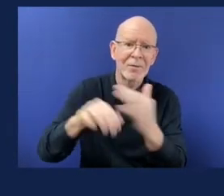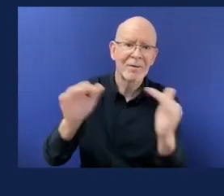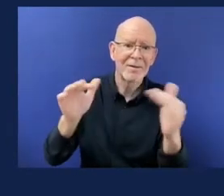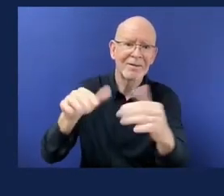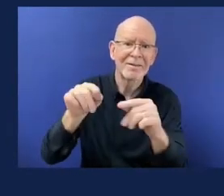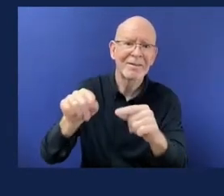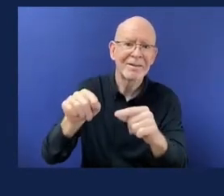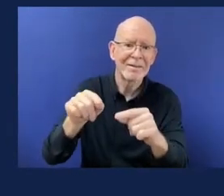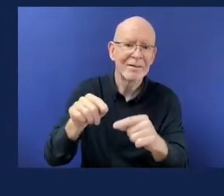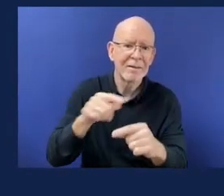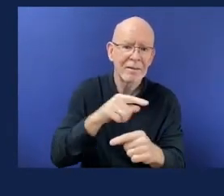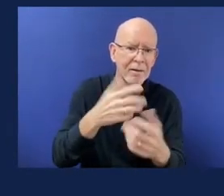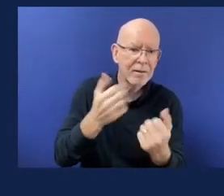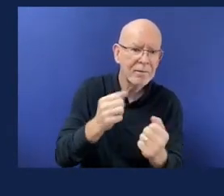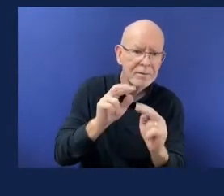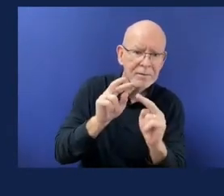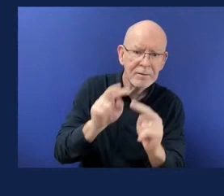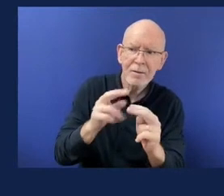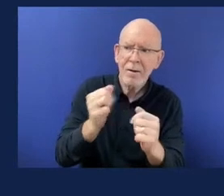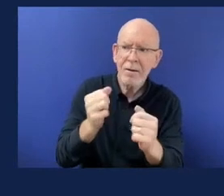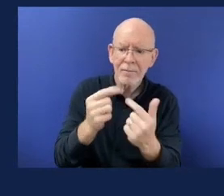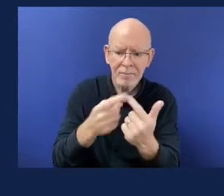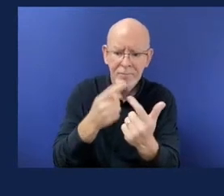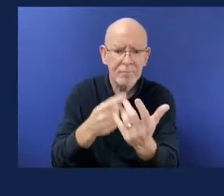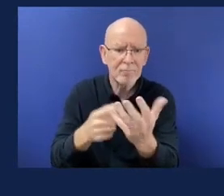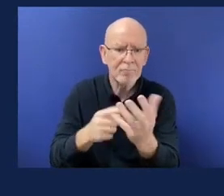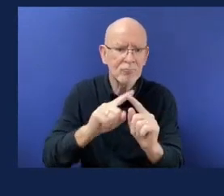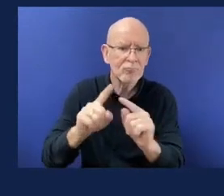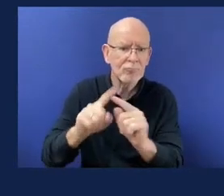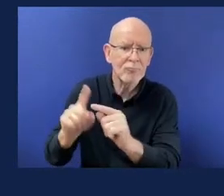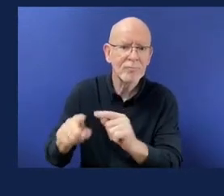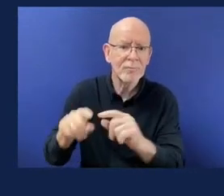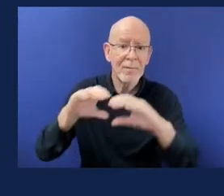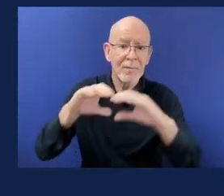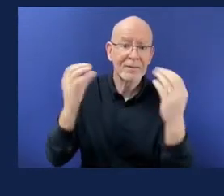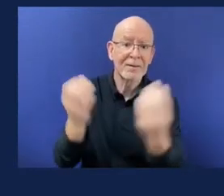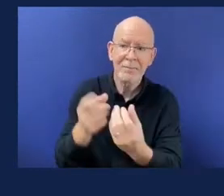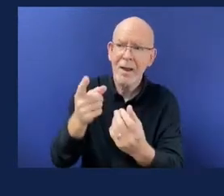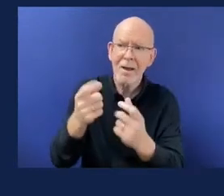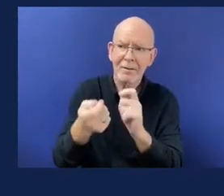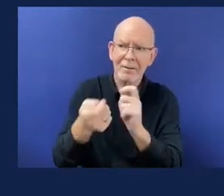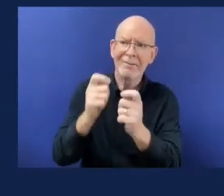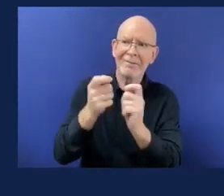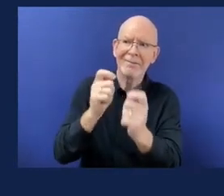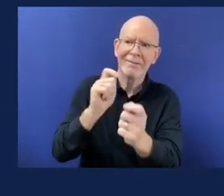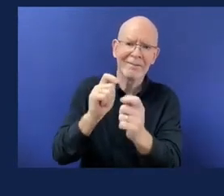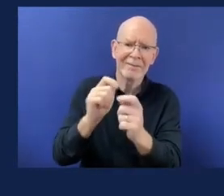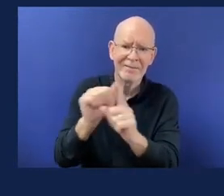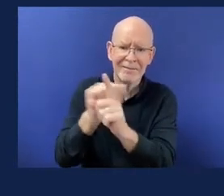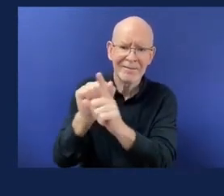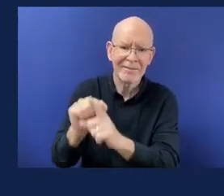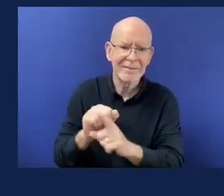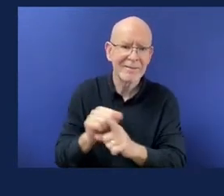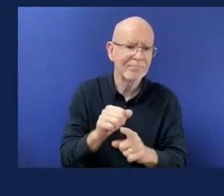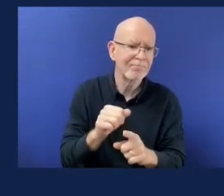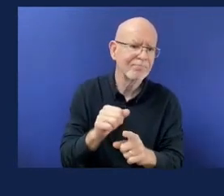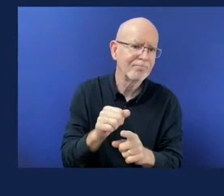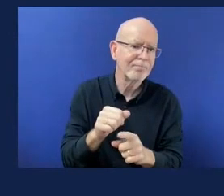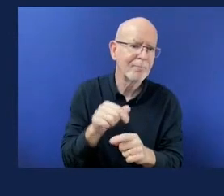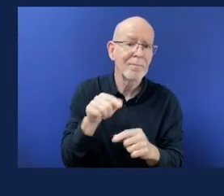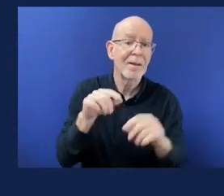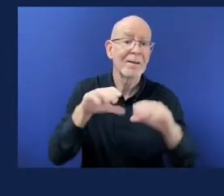relatively good, but not at the level of accessibility that FIFA was expecting, which is the highest possible level